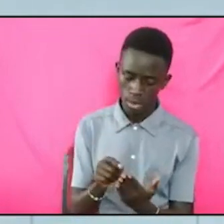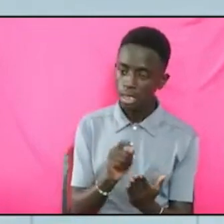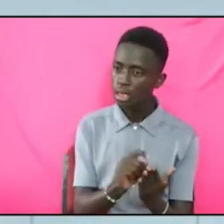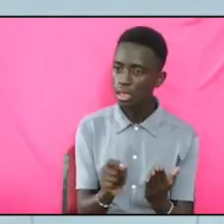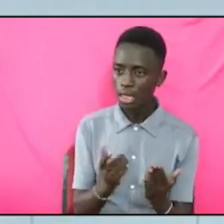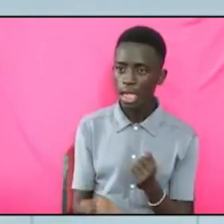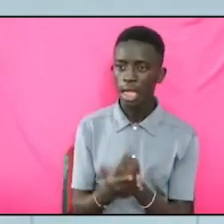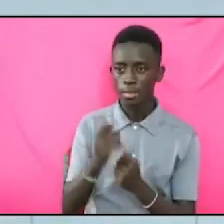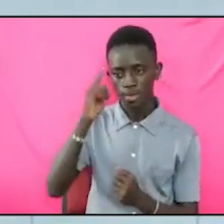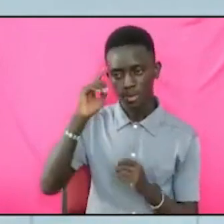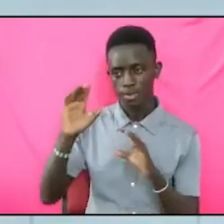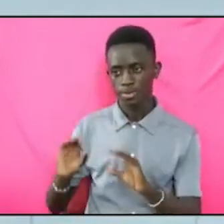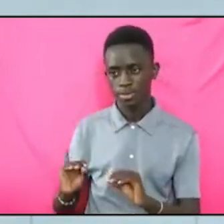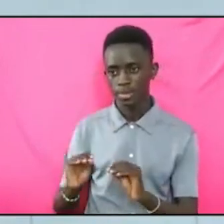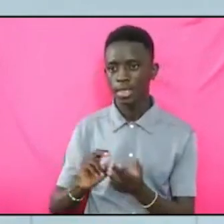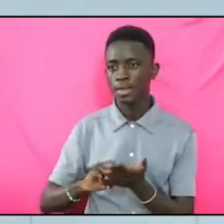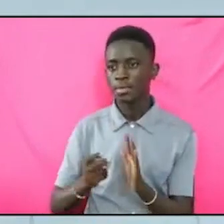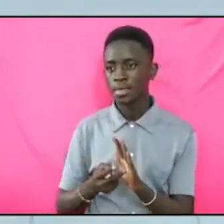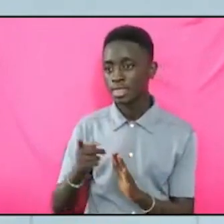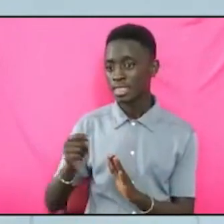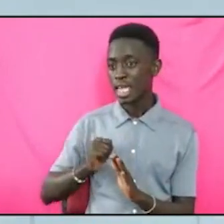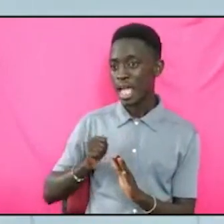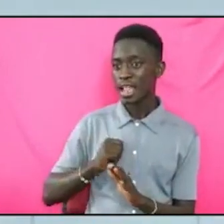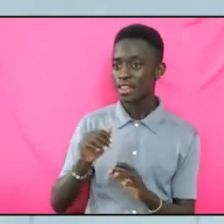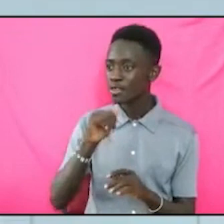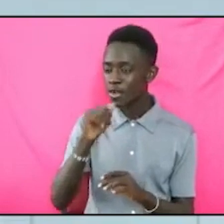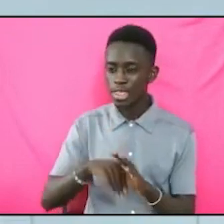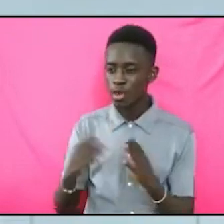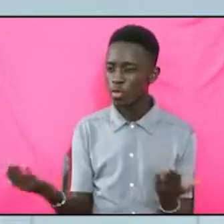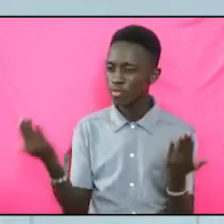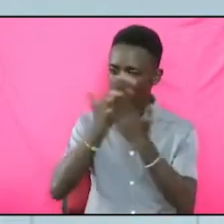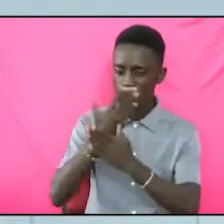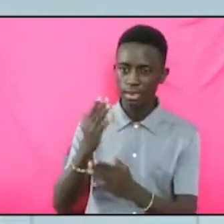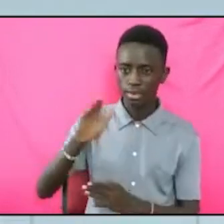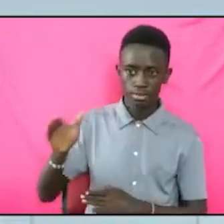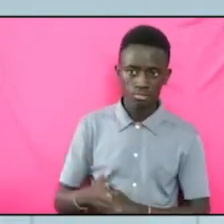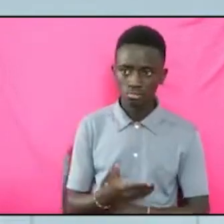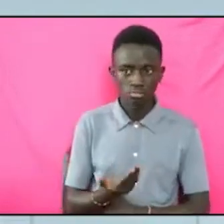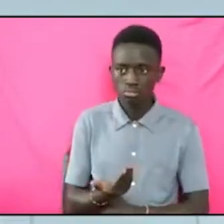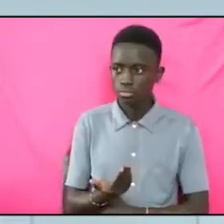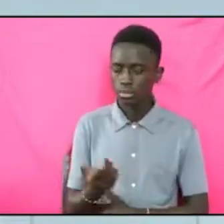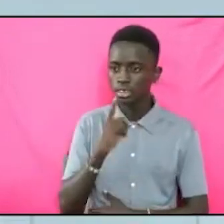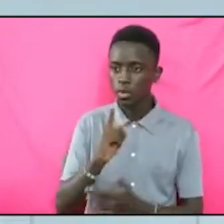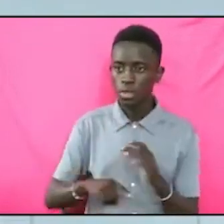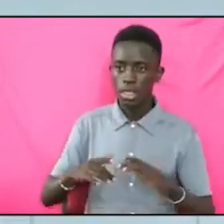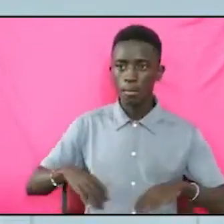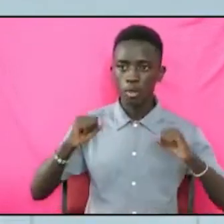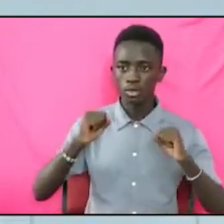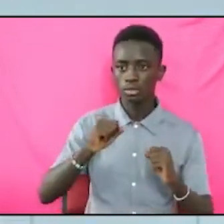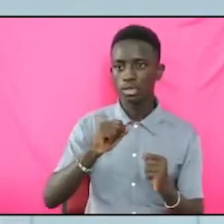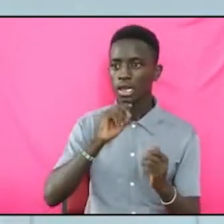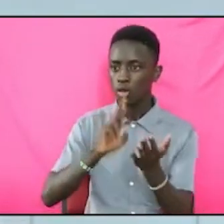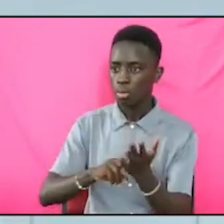pain. This girl was not healed overnight, that you would recommend her boss for healing elsewhere.